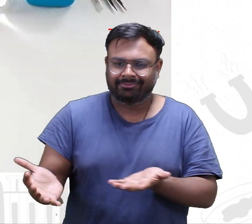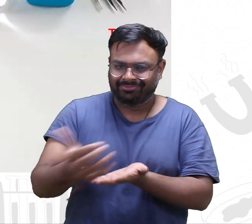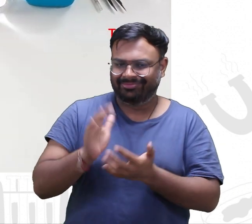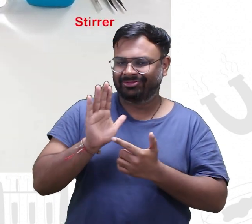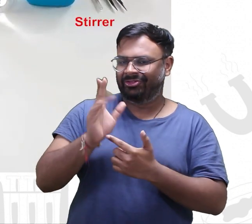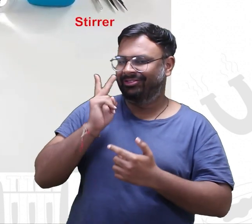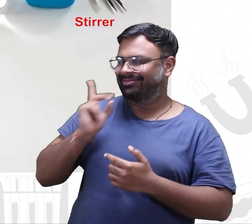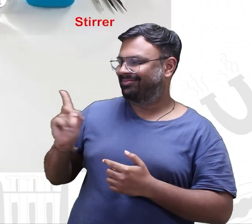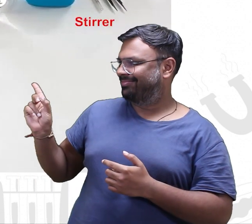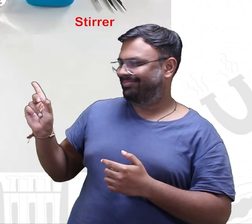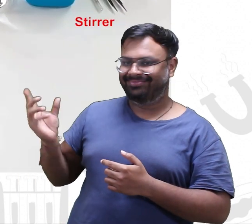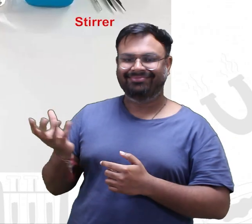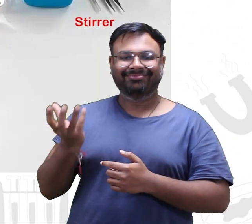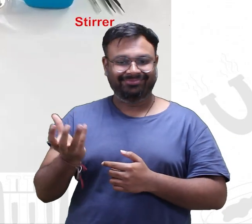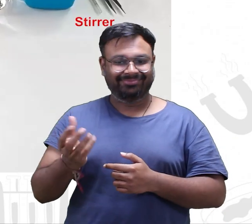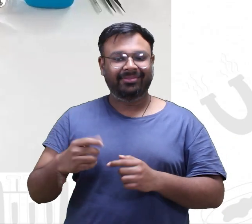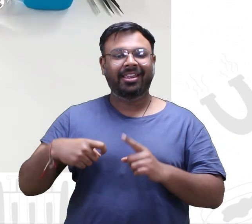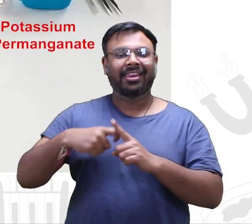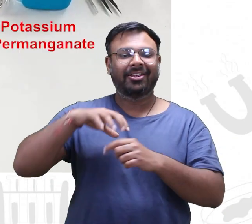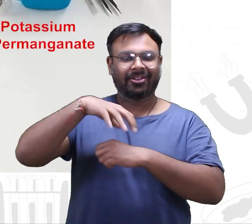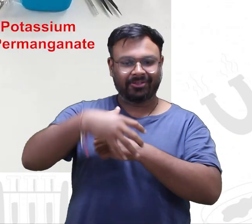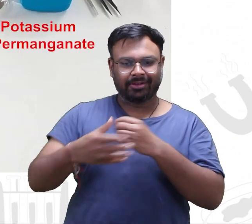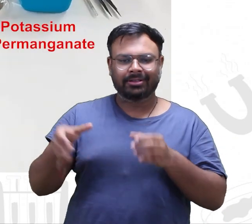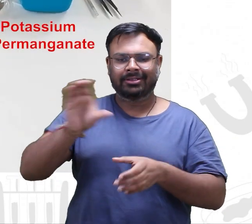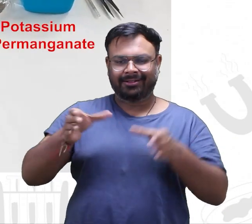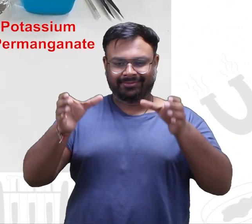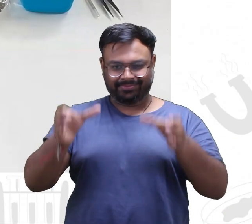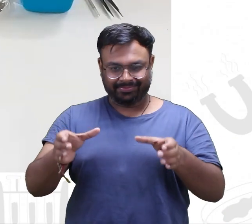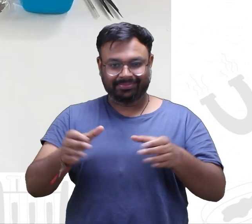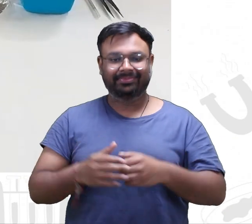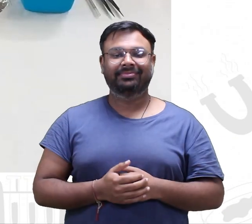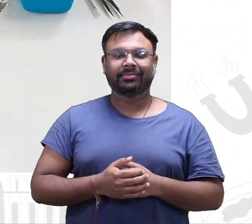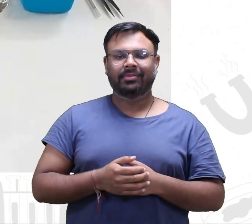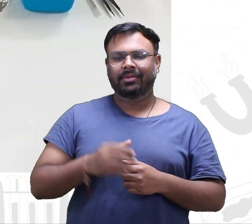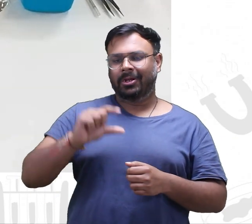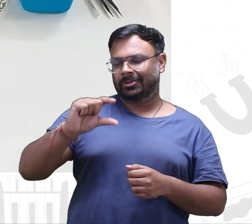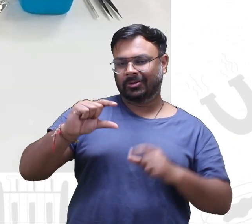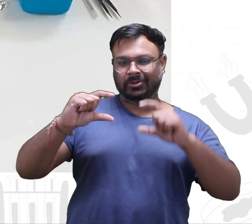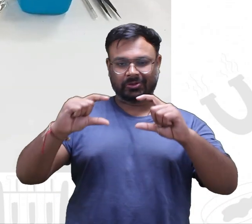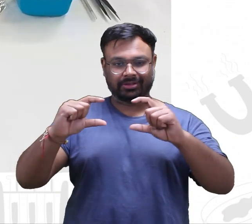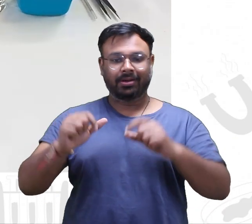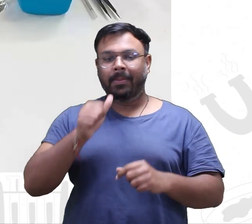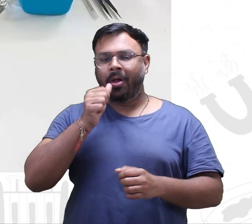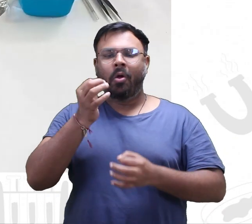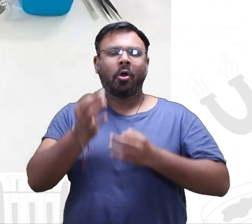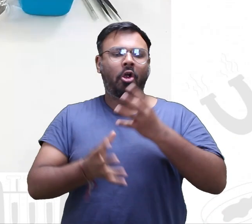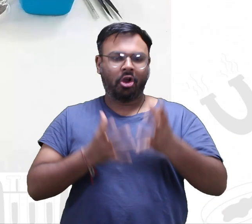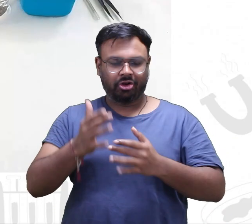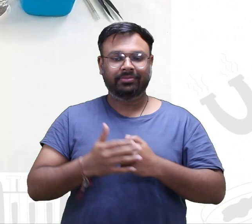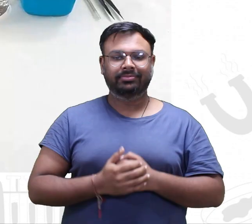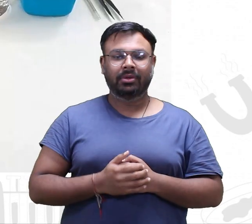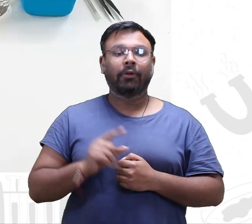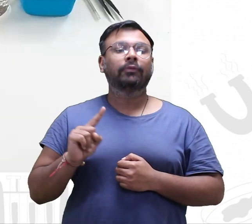tweezer, stirrer, small amount of potassium permanganate, 2 beakers filled with normal water, 2 small